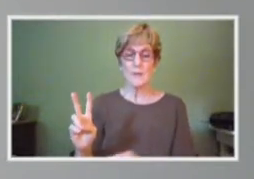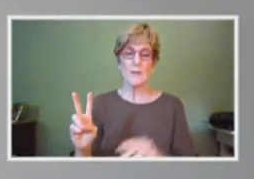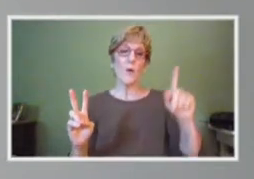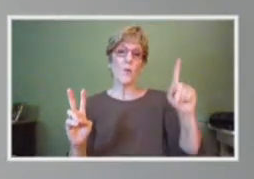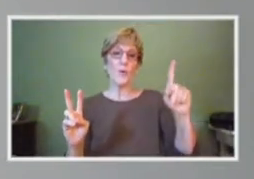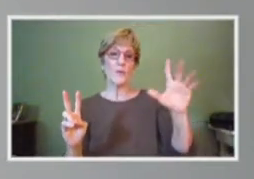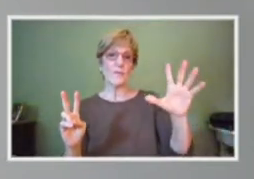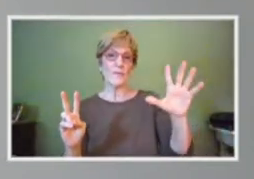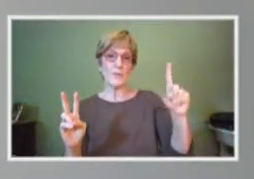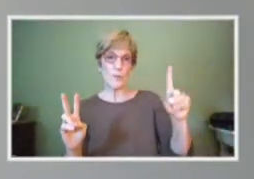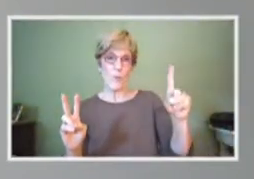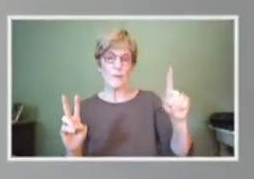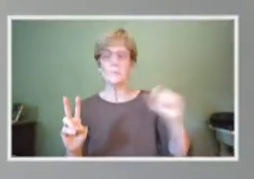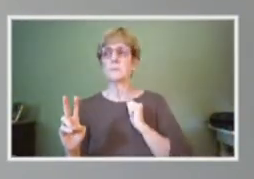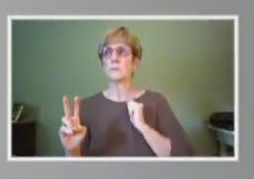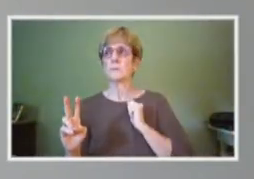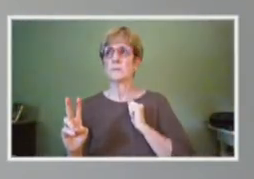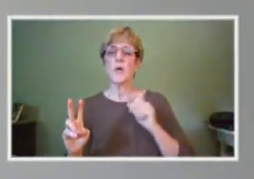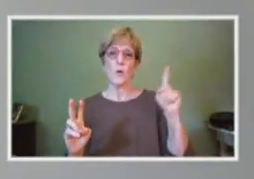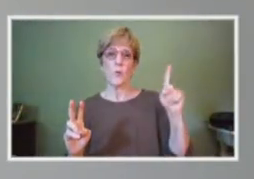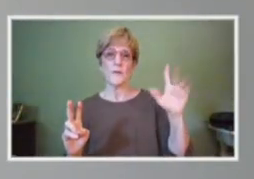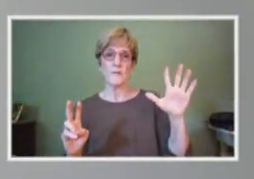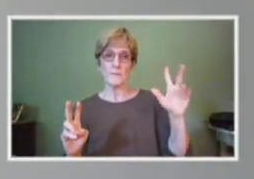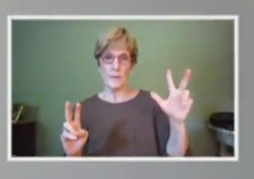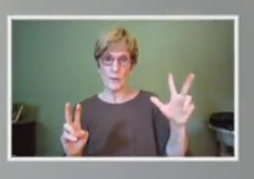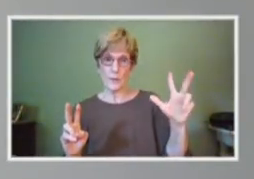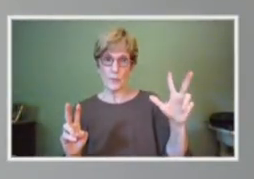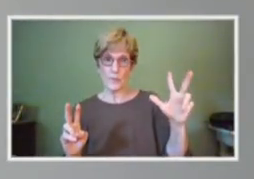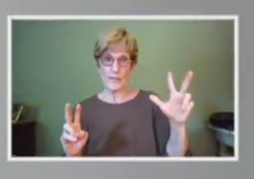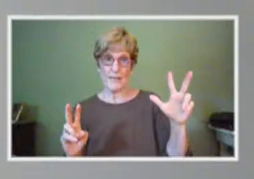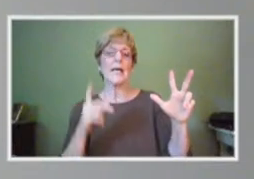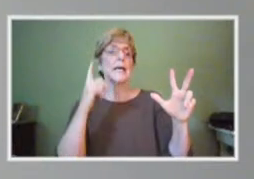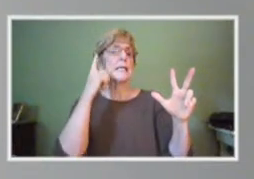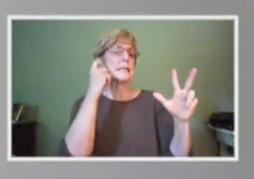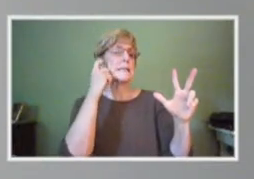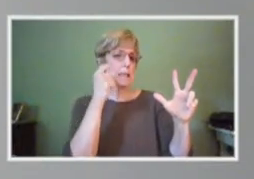151 or 153 juvenile suspects.